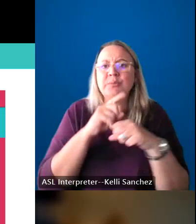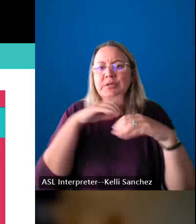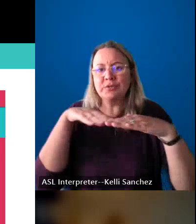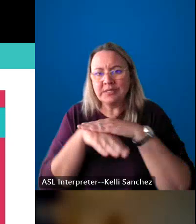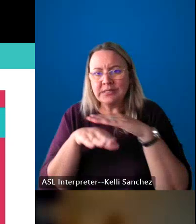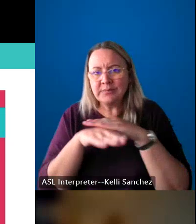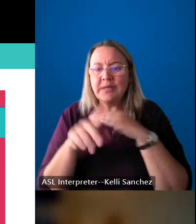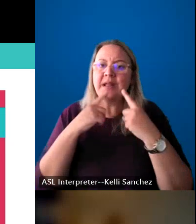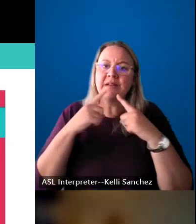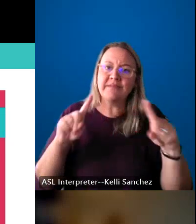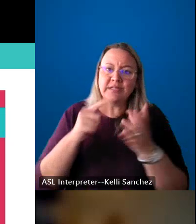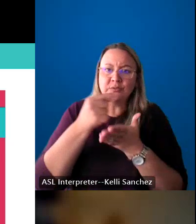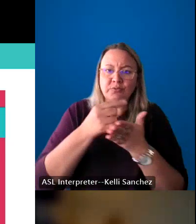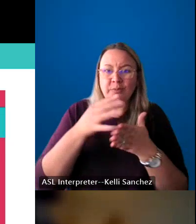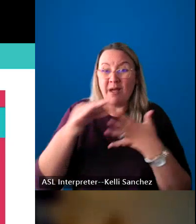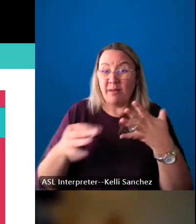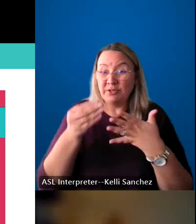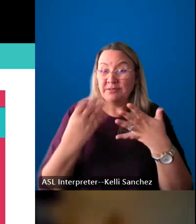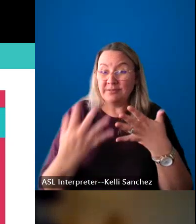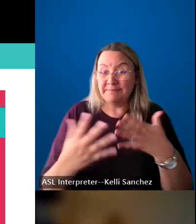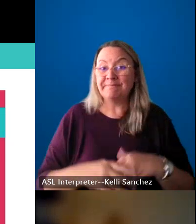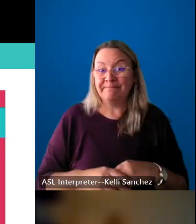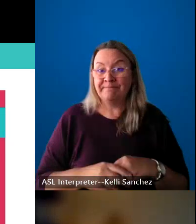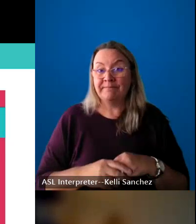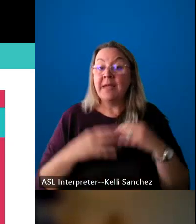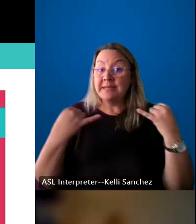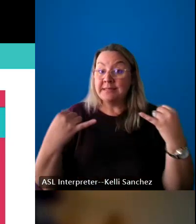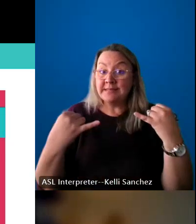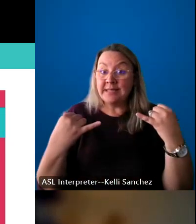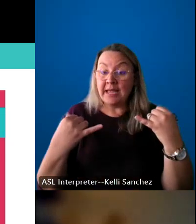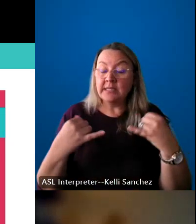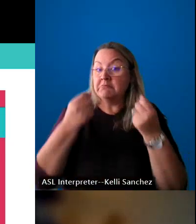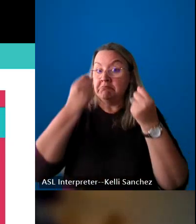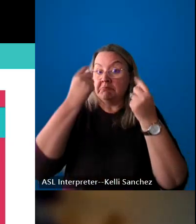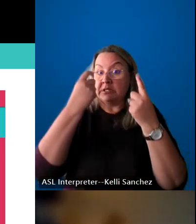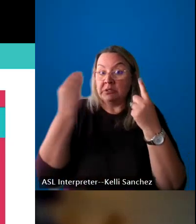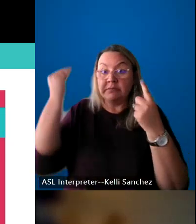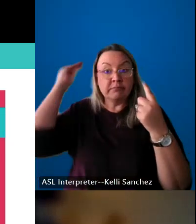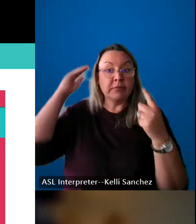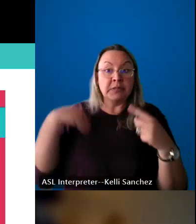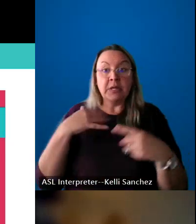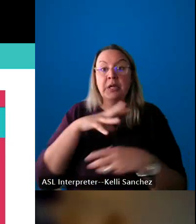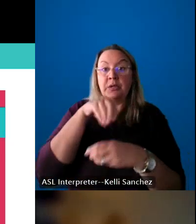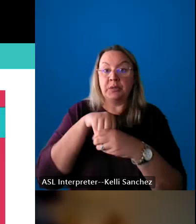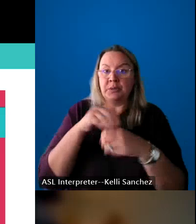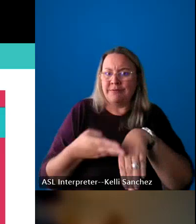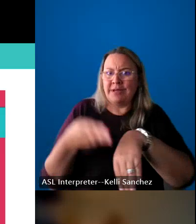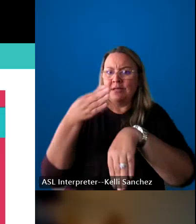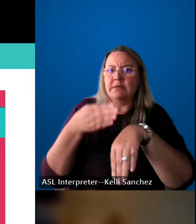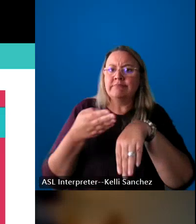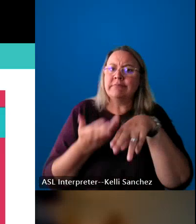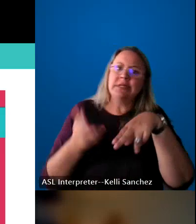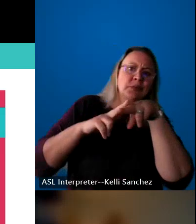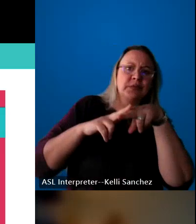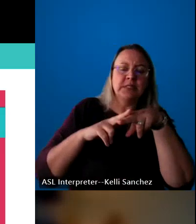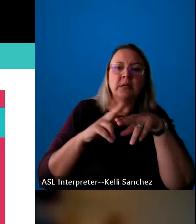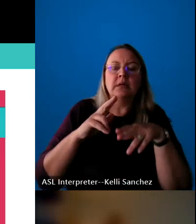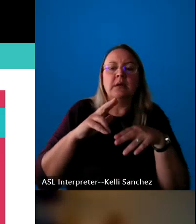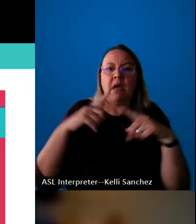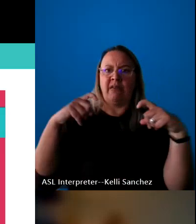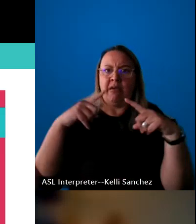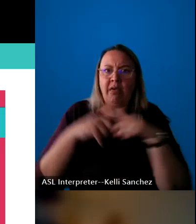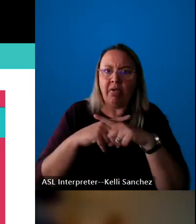effective treatment options. Today's takeaways include increased understanding of the complex